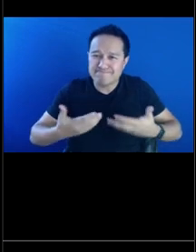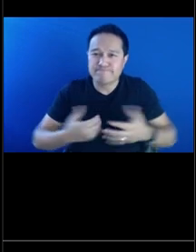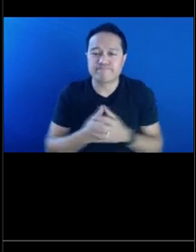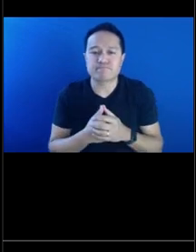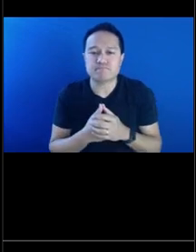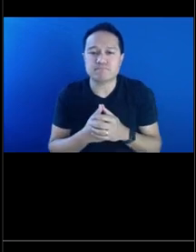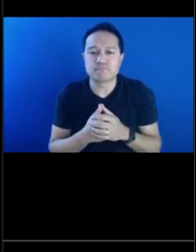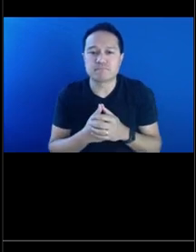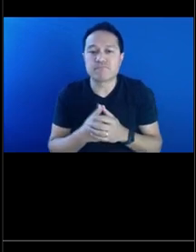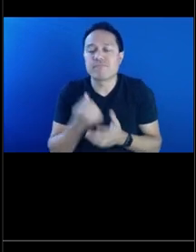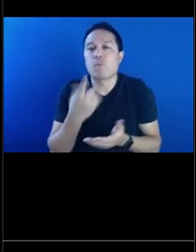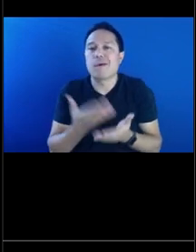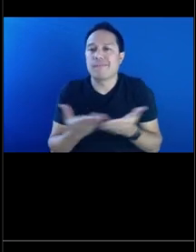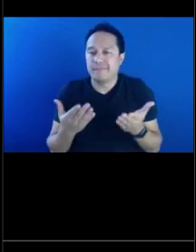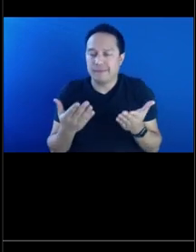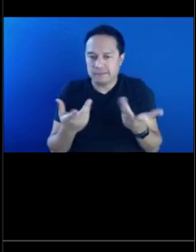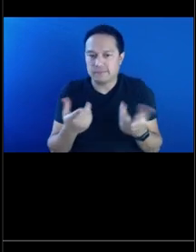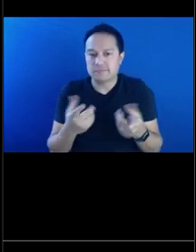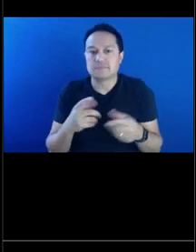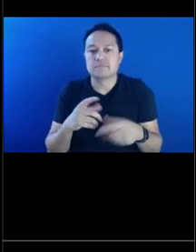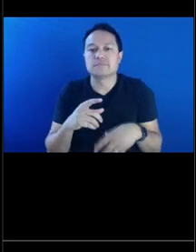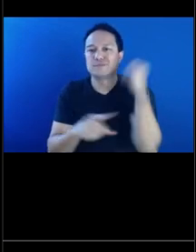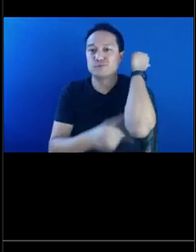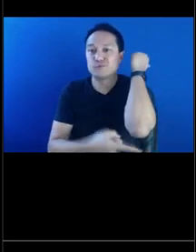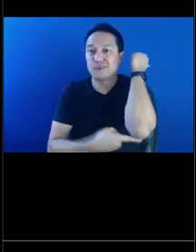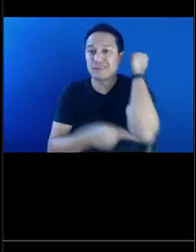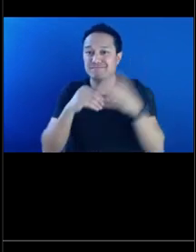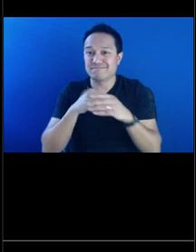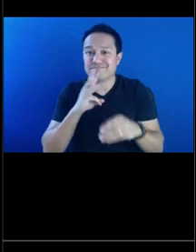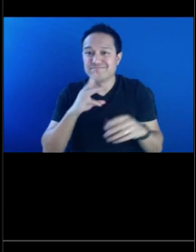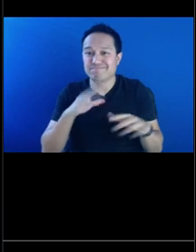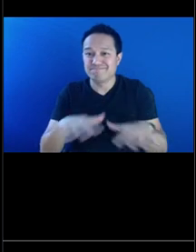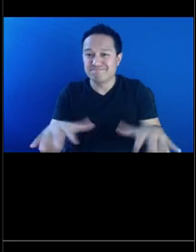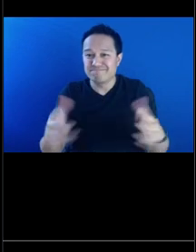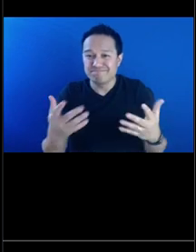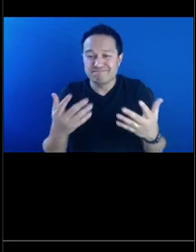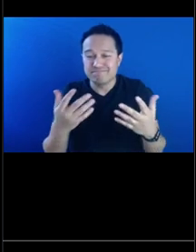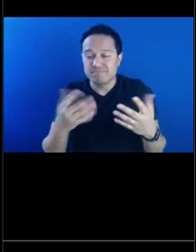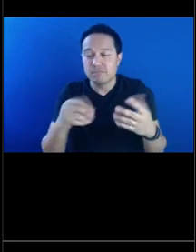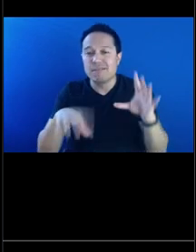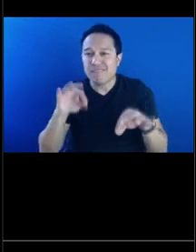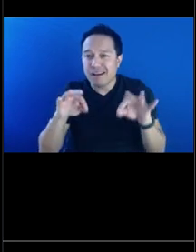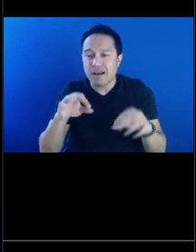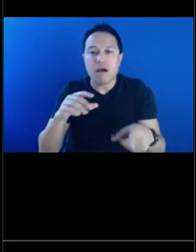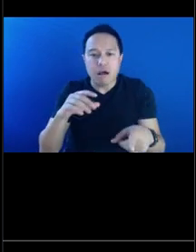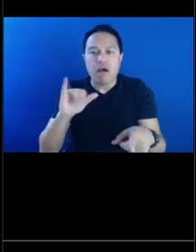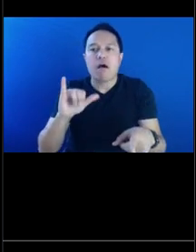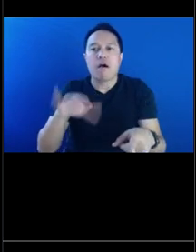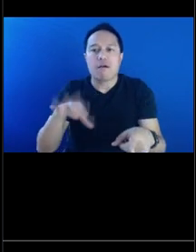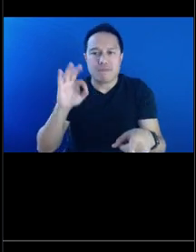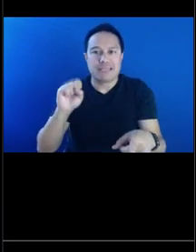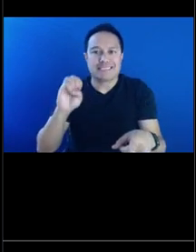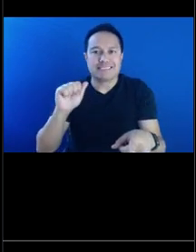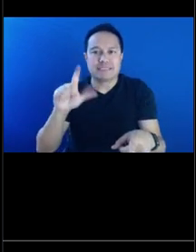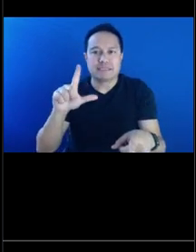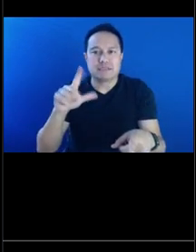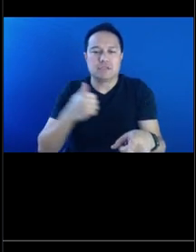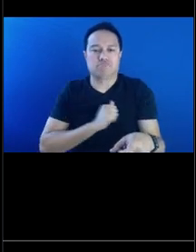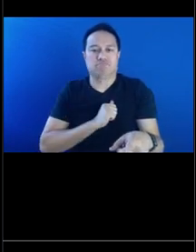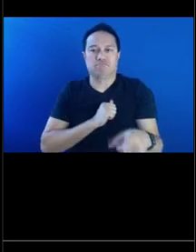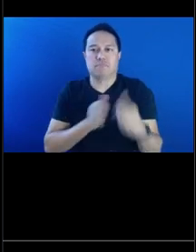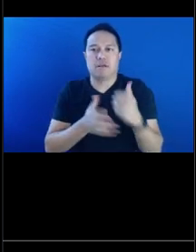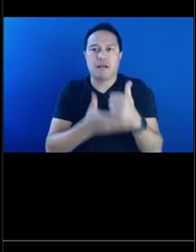the things related to that marine debris, sometimes if we are out in the field, we can actually find a seal that's entangled and we can remove that debris before it